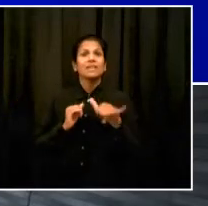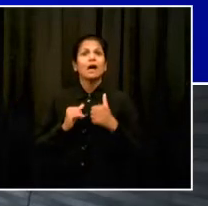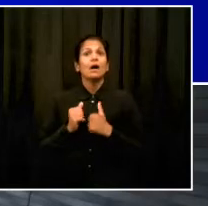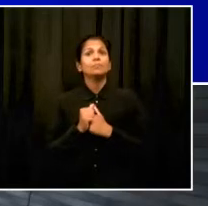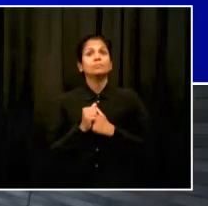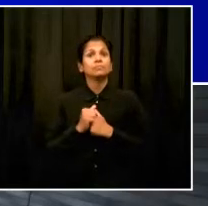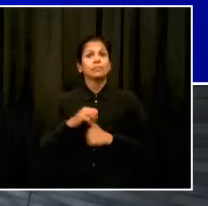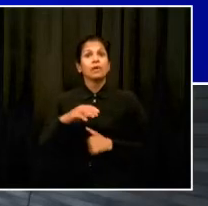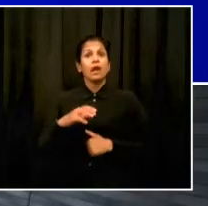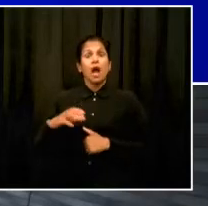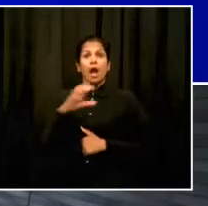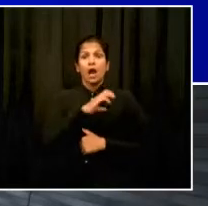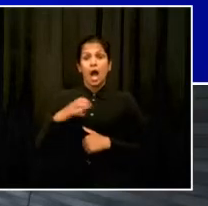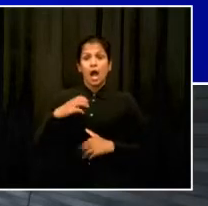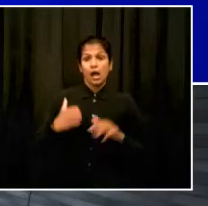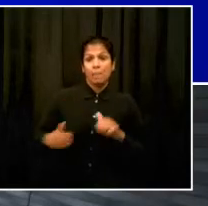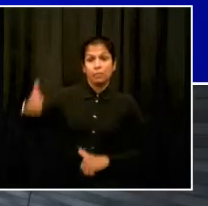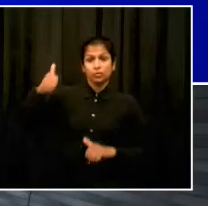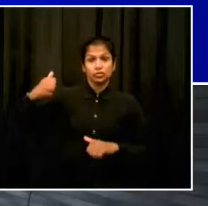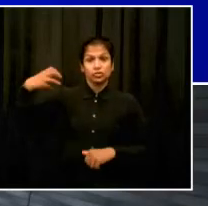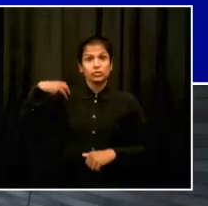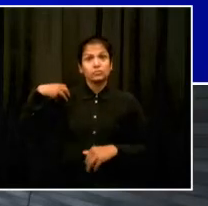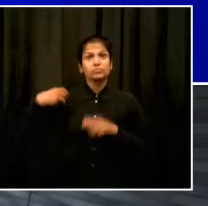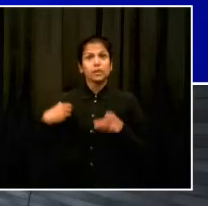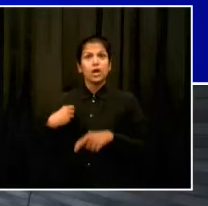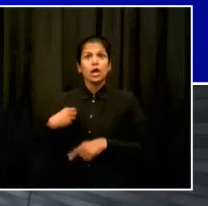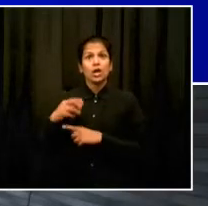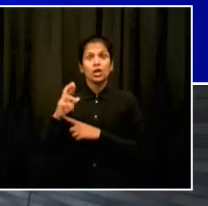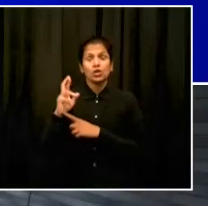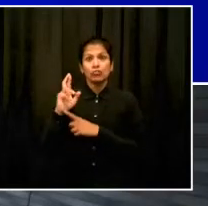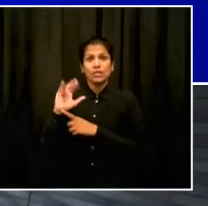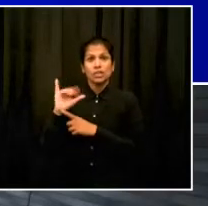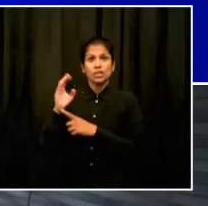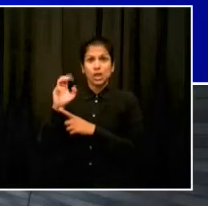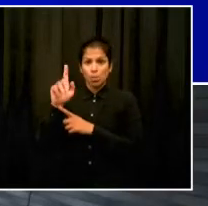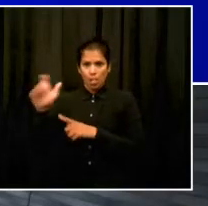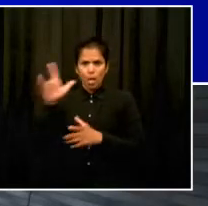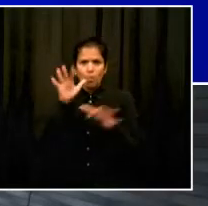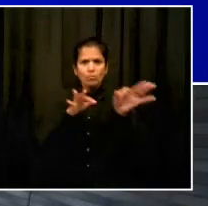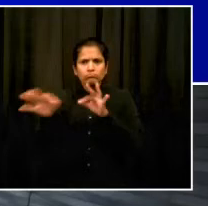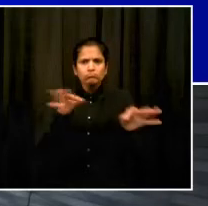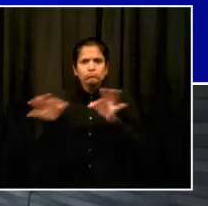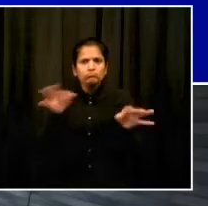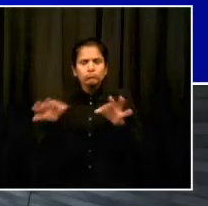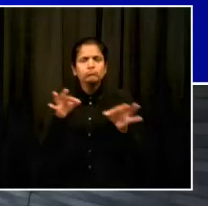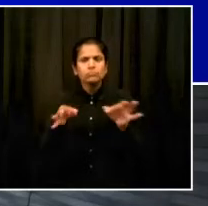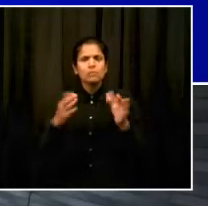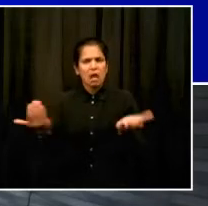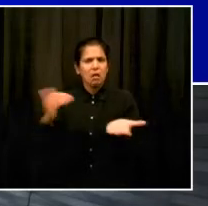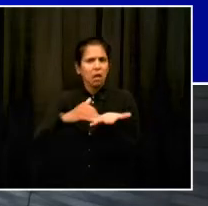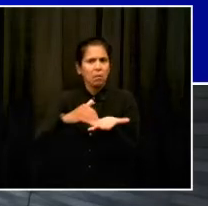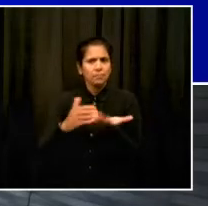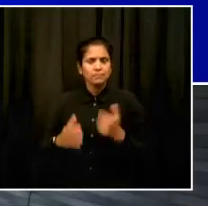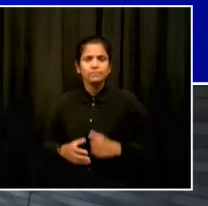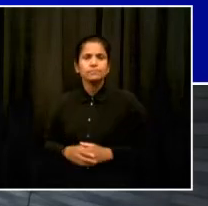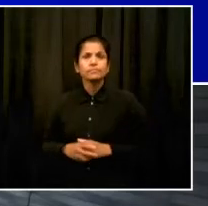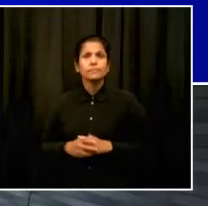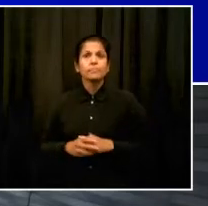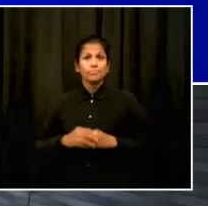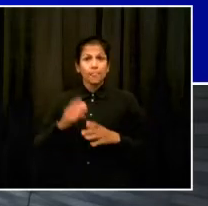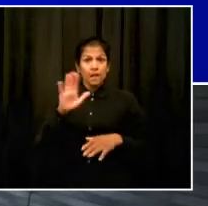and the precautions you should take. And then I want us to talk a little bit more about the bigger efforts that are being made to keep New York City